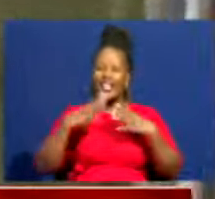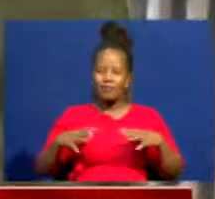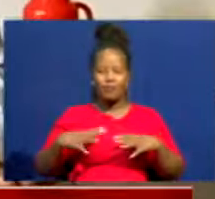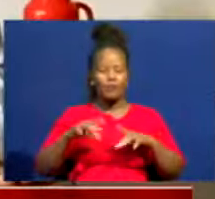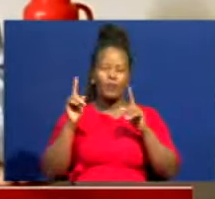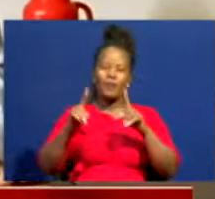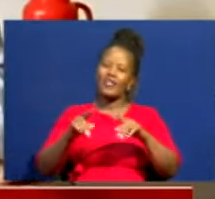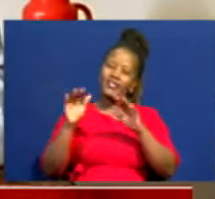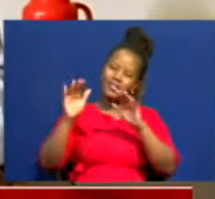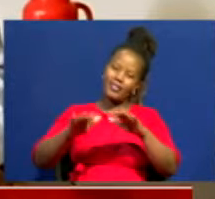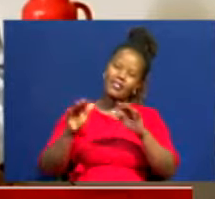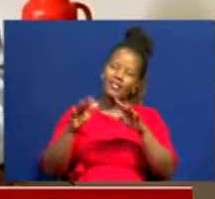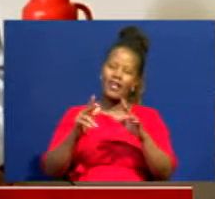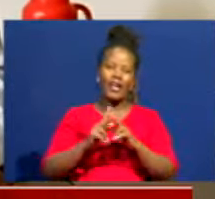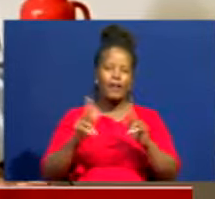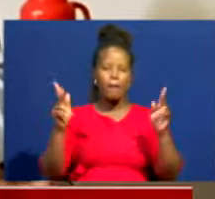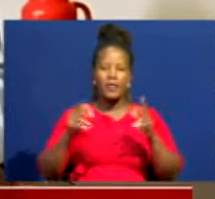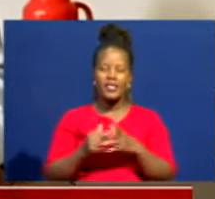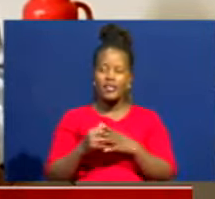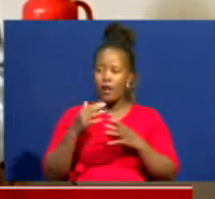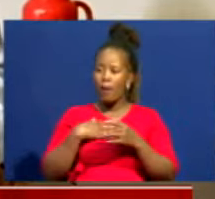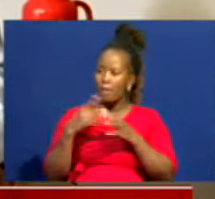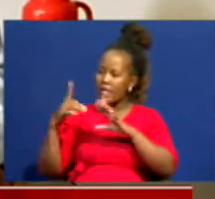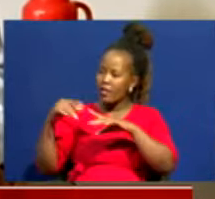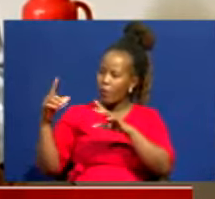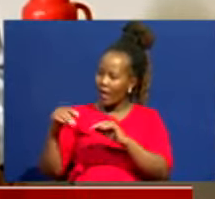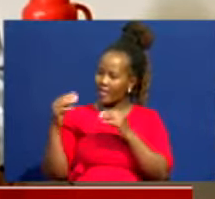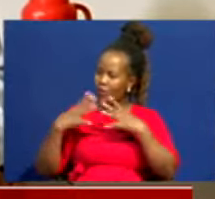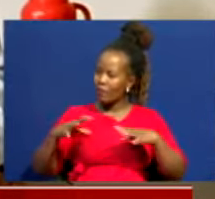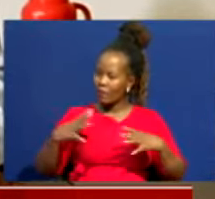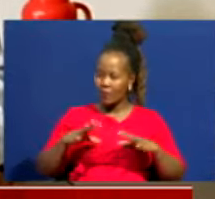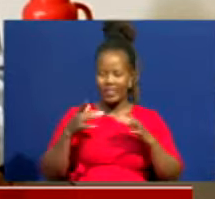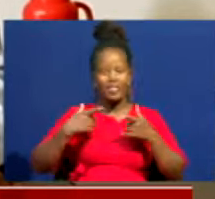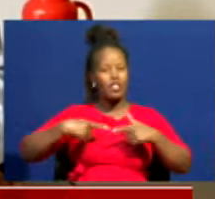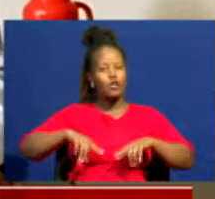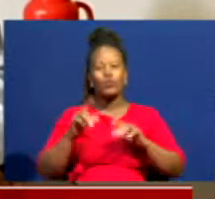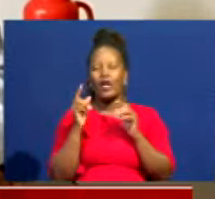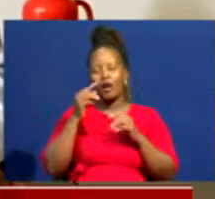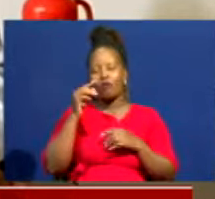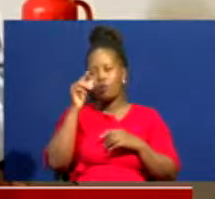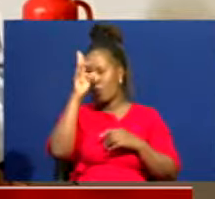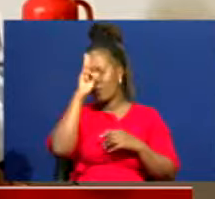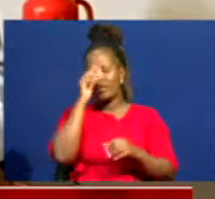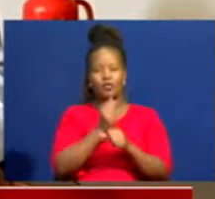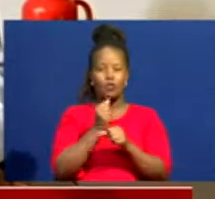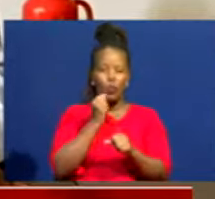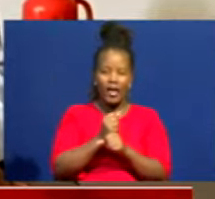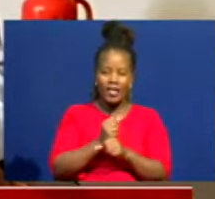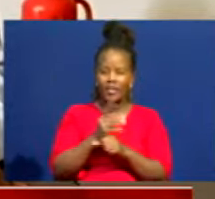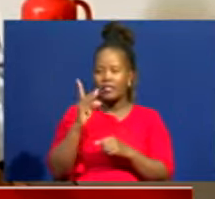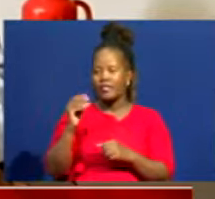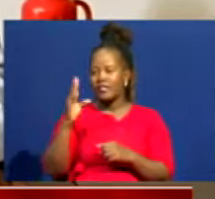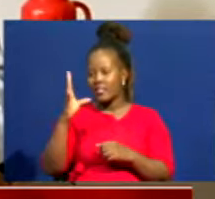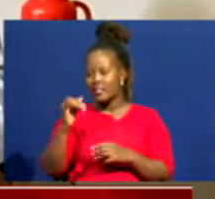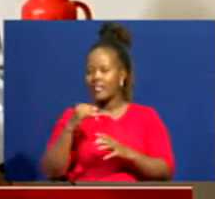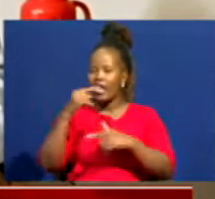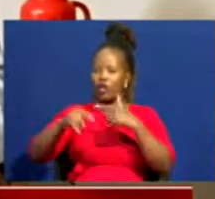calm. Ujumbe wangu kwa wananchi ni kwamba wapeane police nafasi. DCI aendelee na